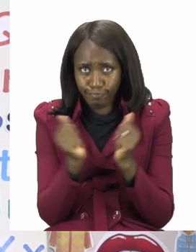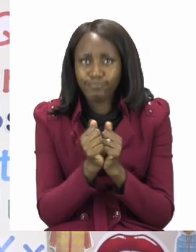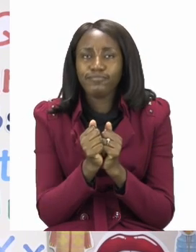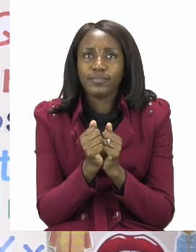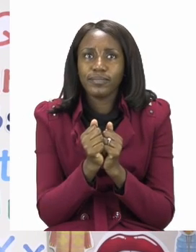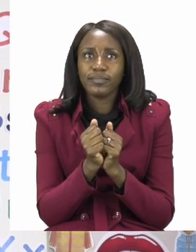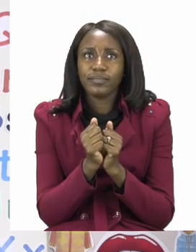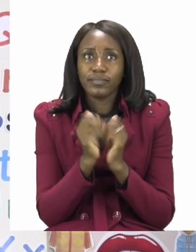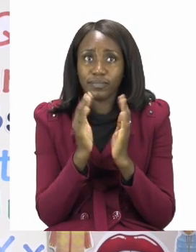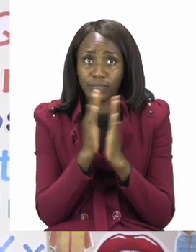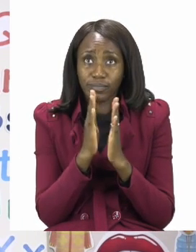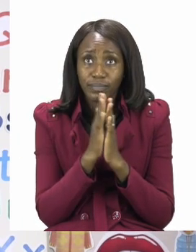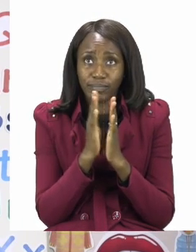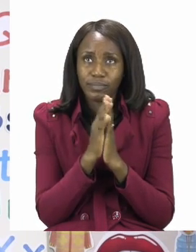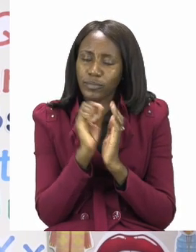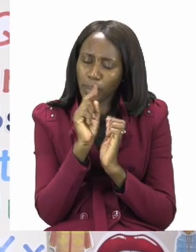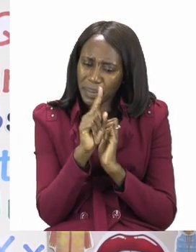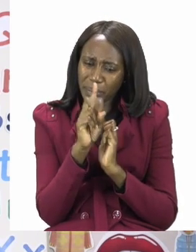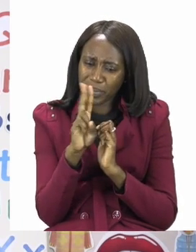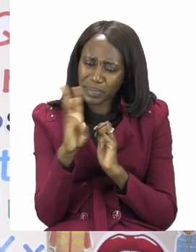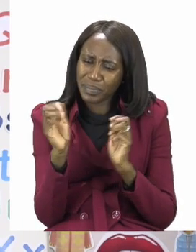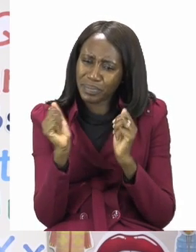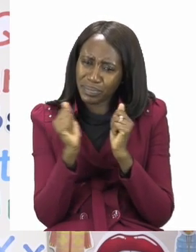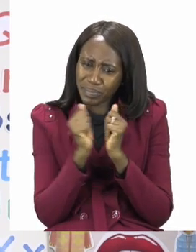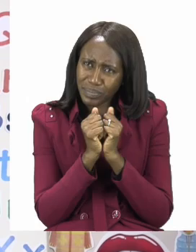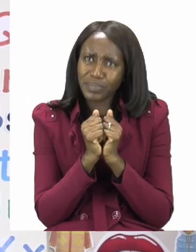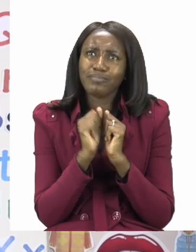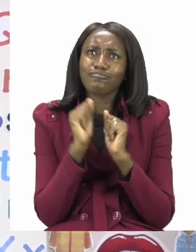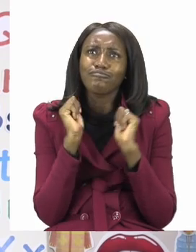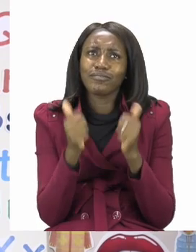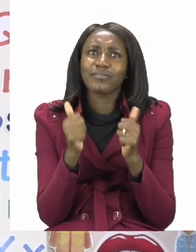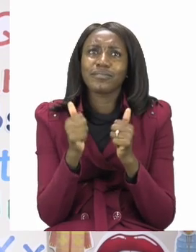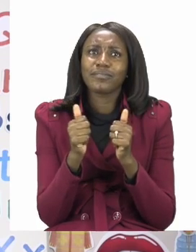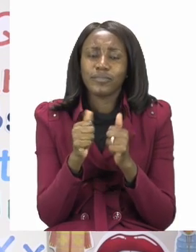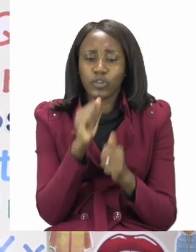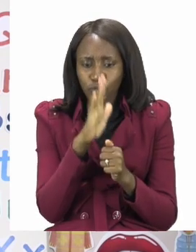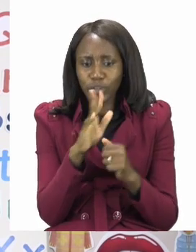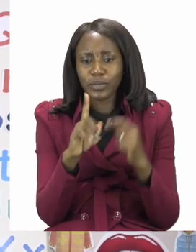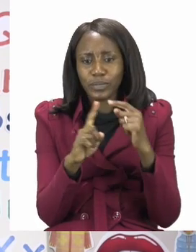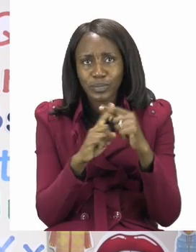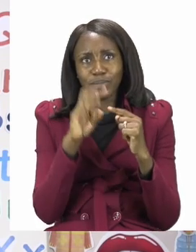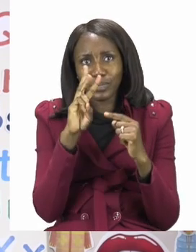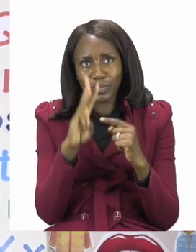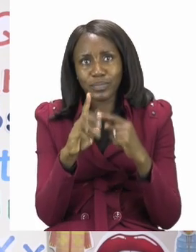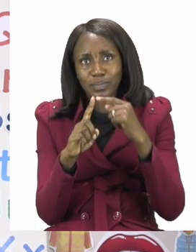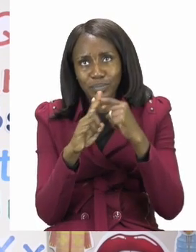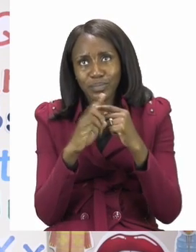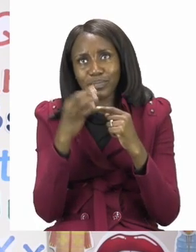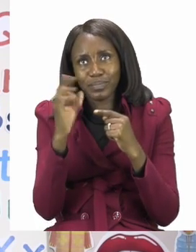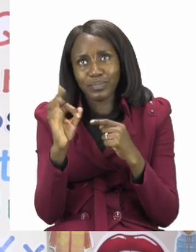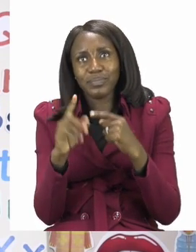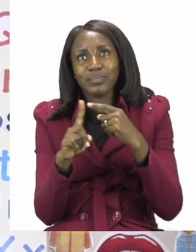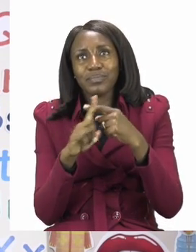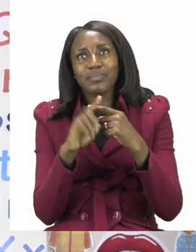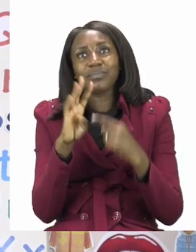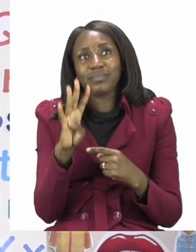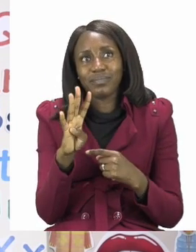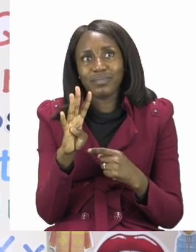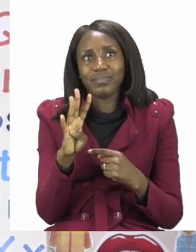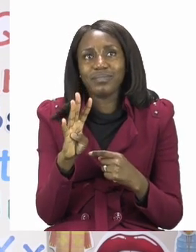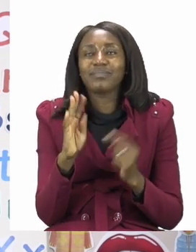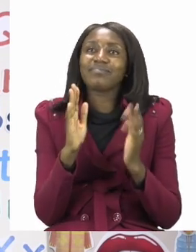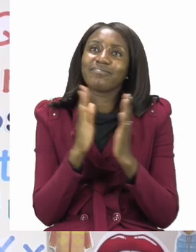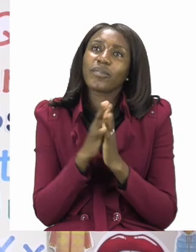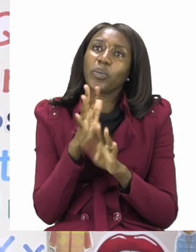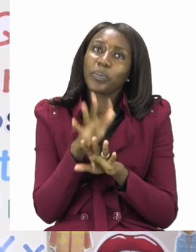Make sure that you count carefully if you're going to add up every child here. So take your